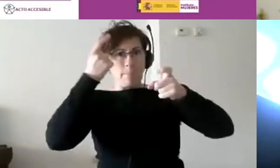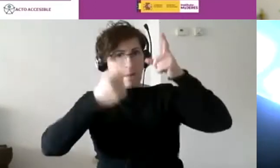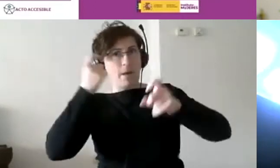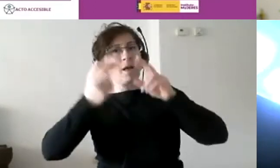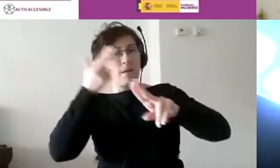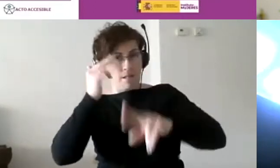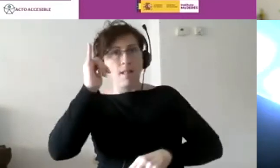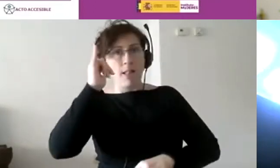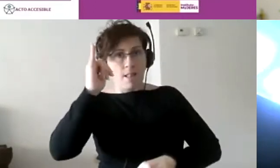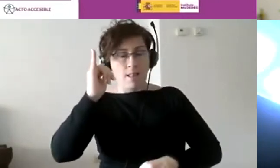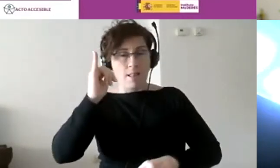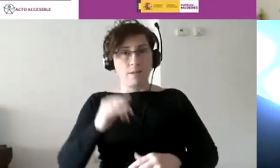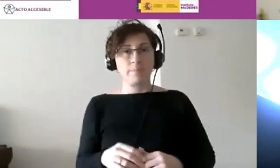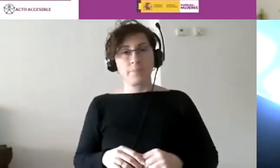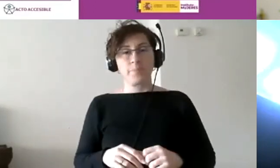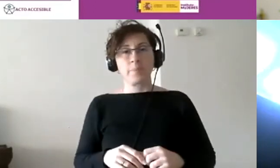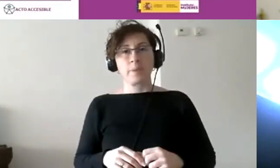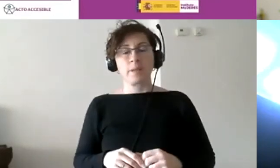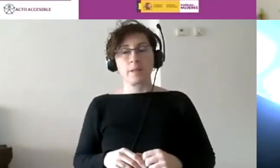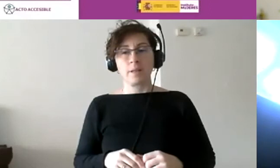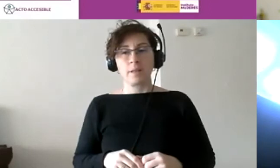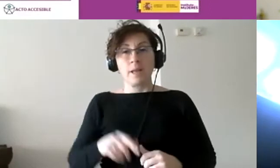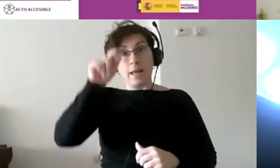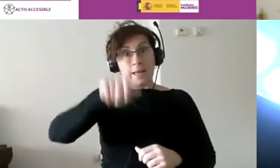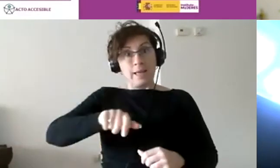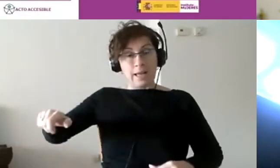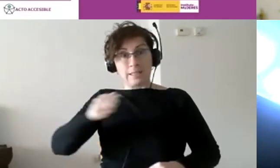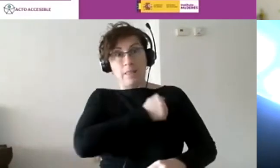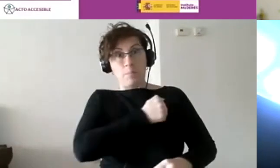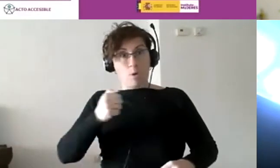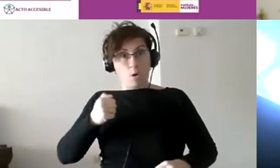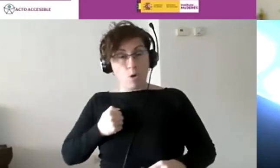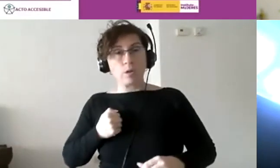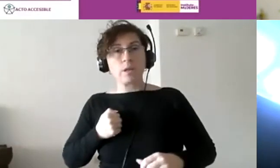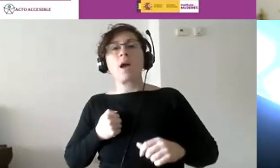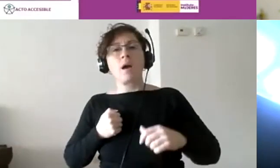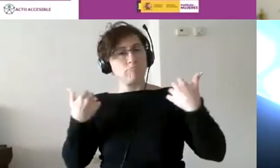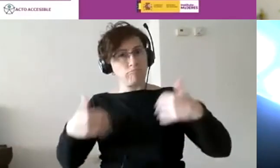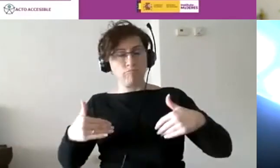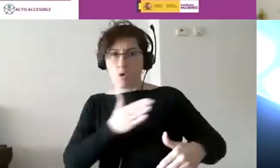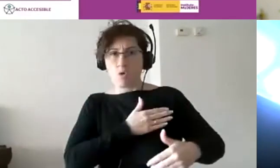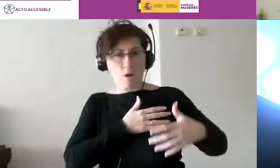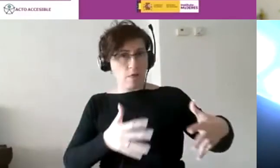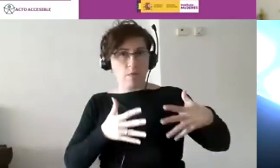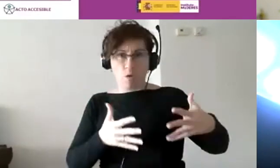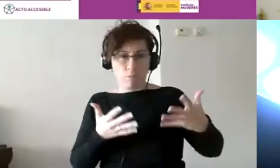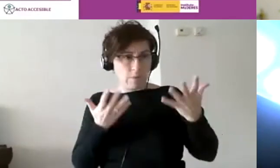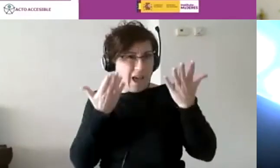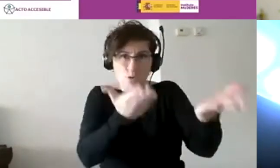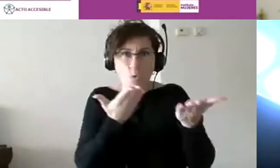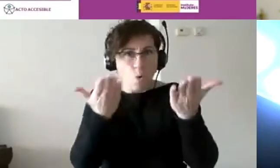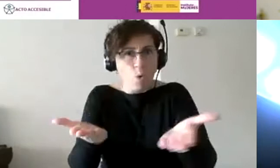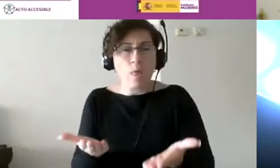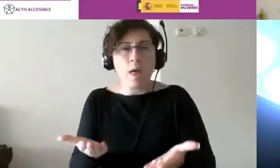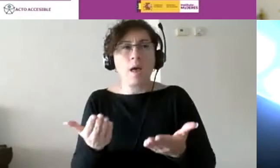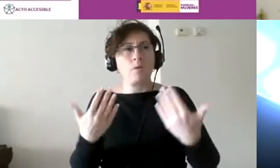great heart. They help in every moment. They gave me medicine for my leg. I have a trophic